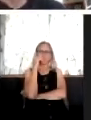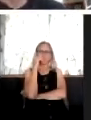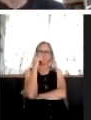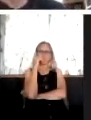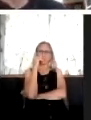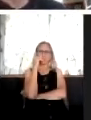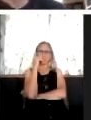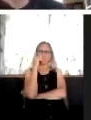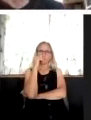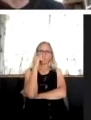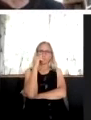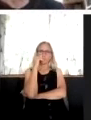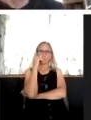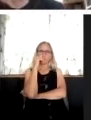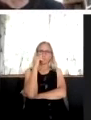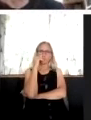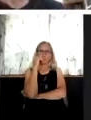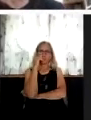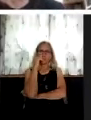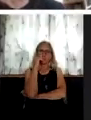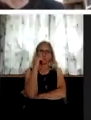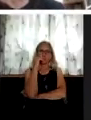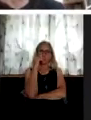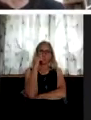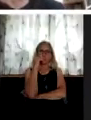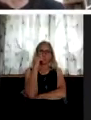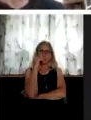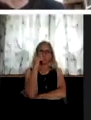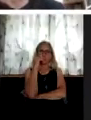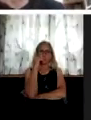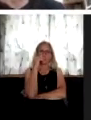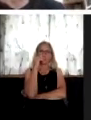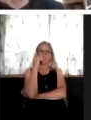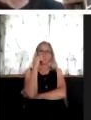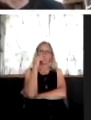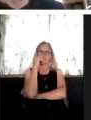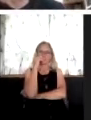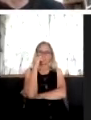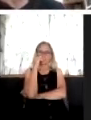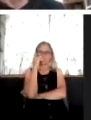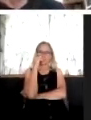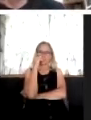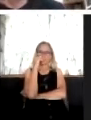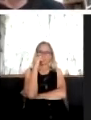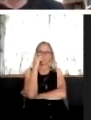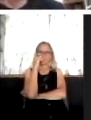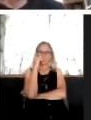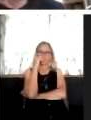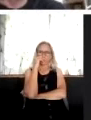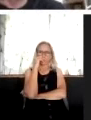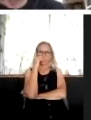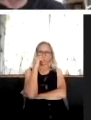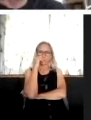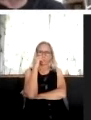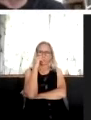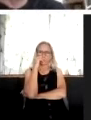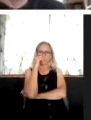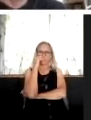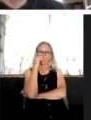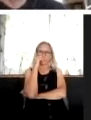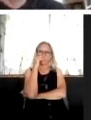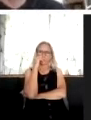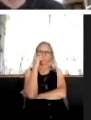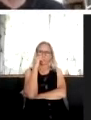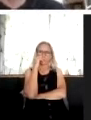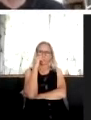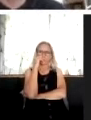bring significance to our life. We don't have to look for significance. It will come to us